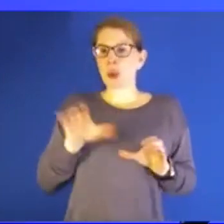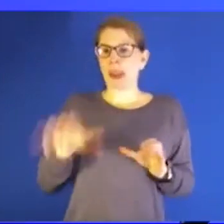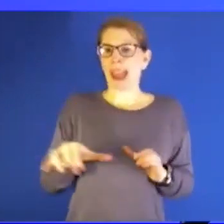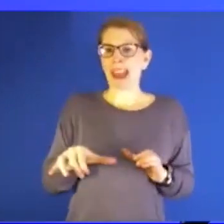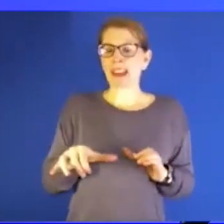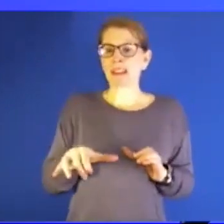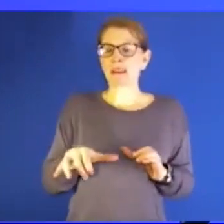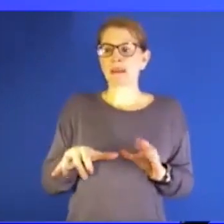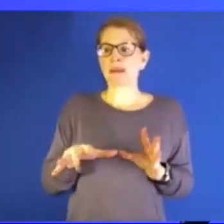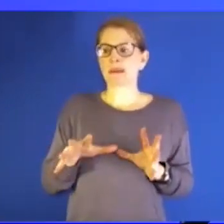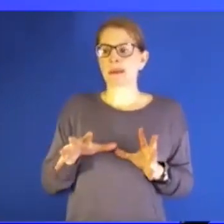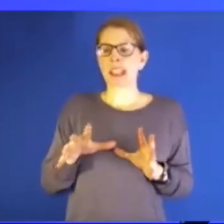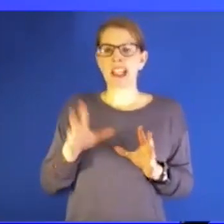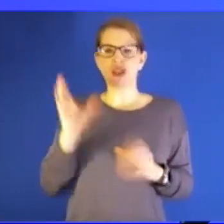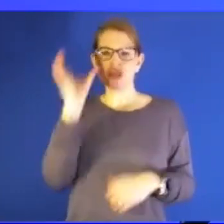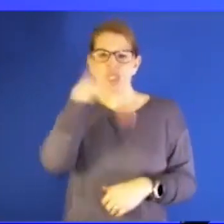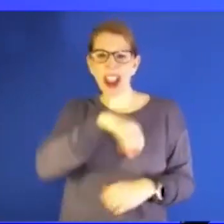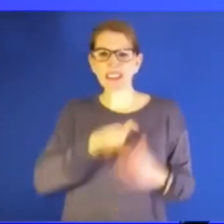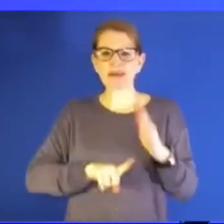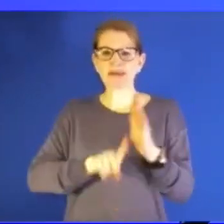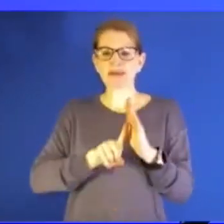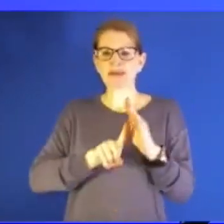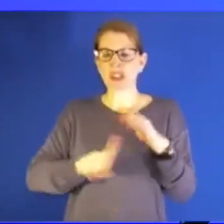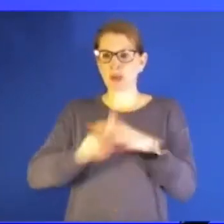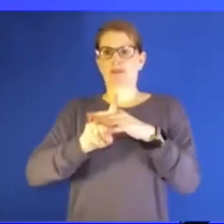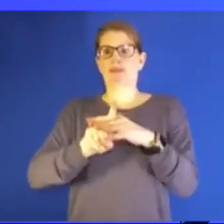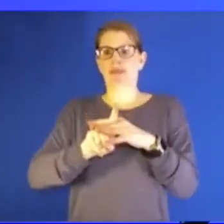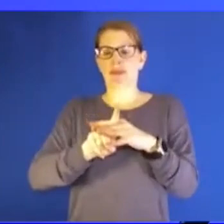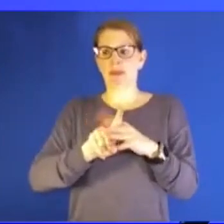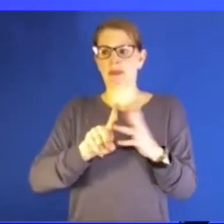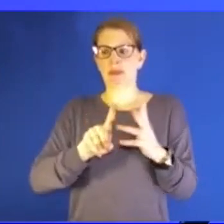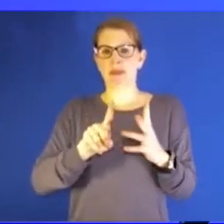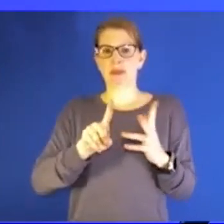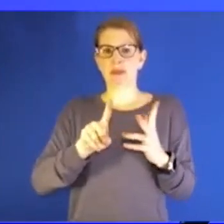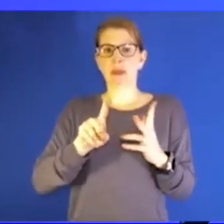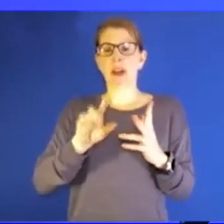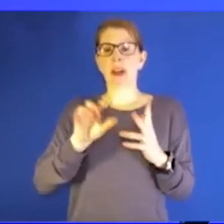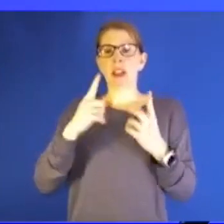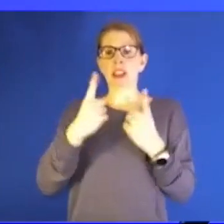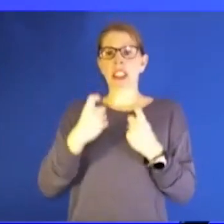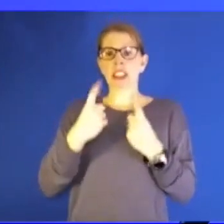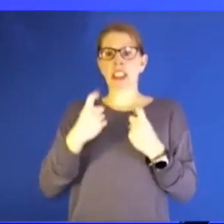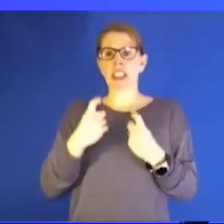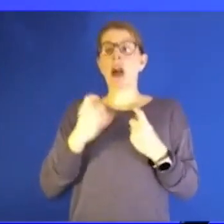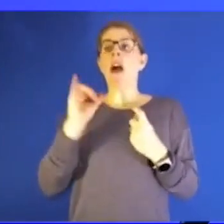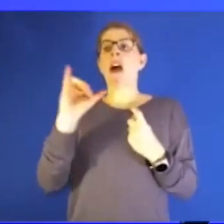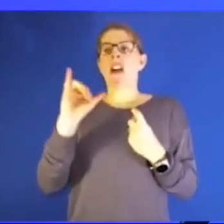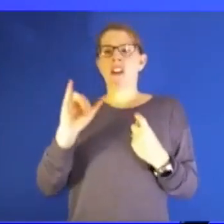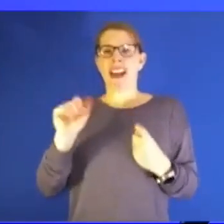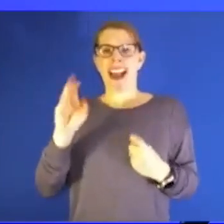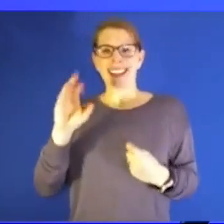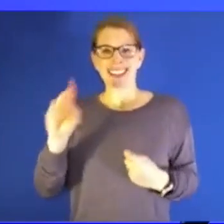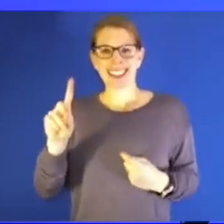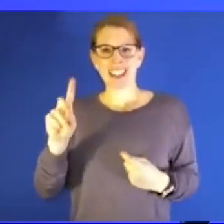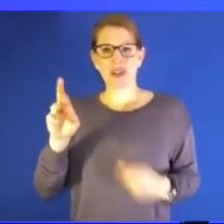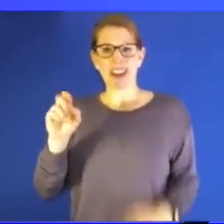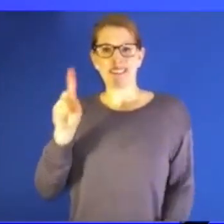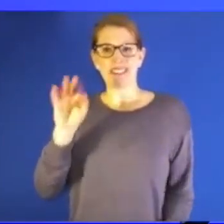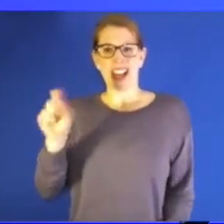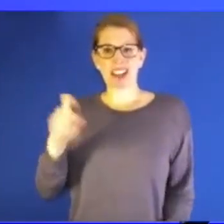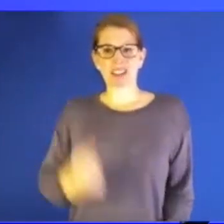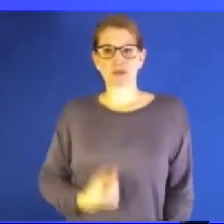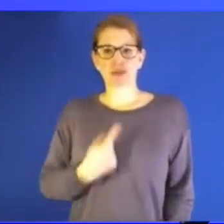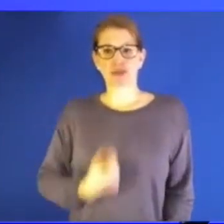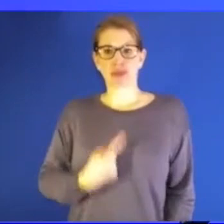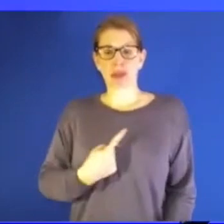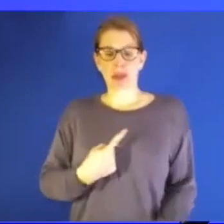so strange, and they couldn't find anything. And at the end, I had acid reflux after a big old bill, and Sure. someone saying, "Sorry, we can't find anything wrong with you."